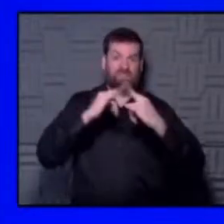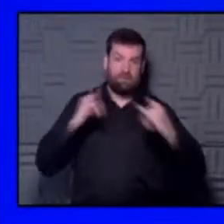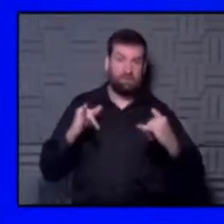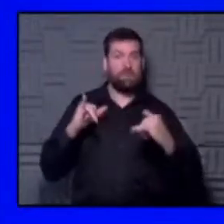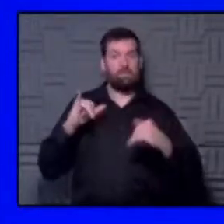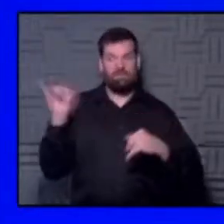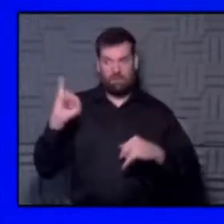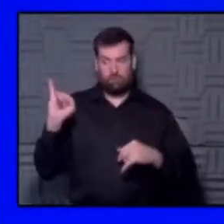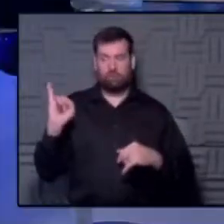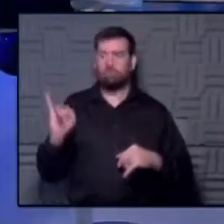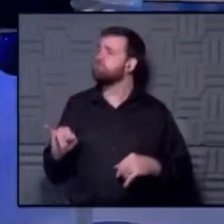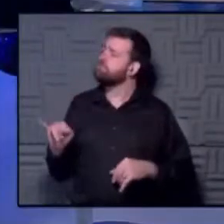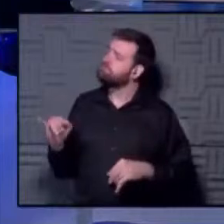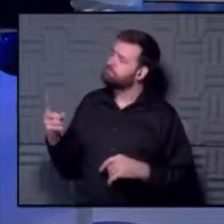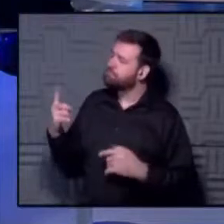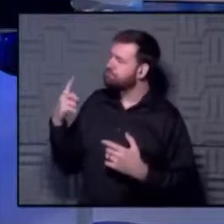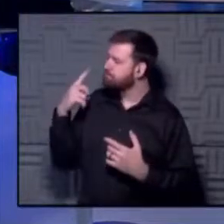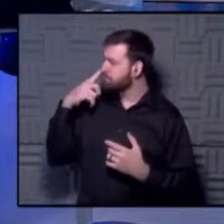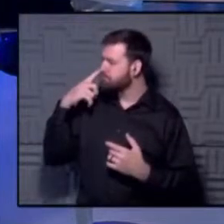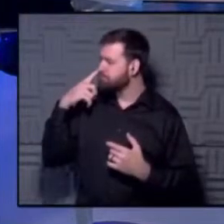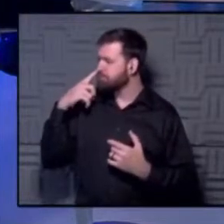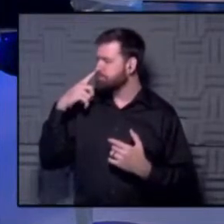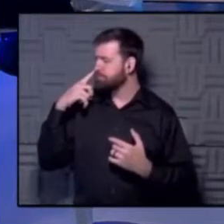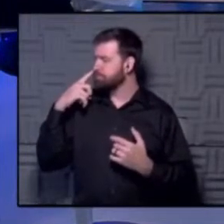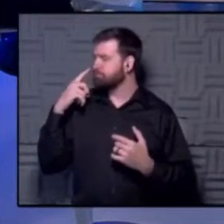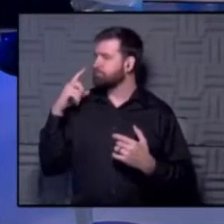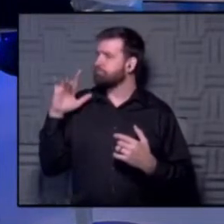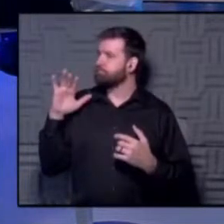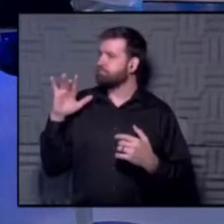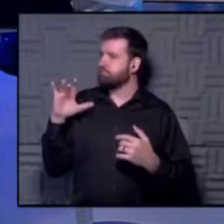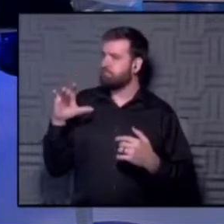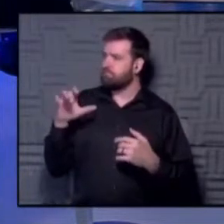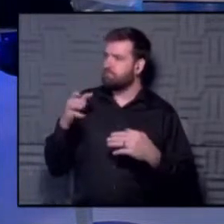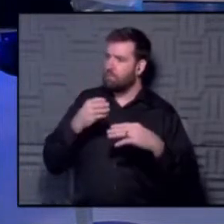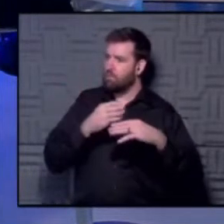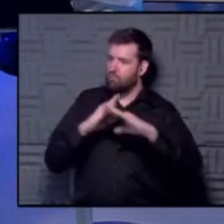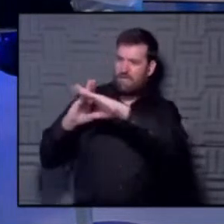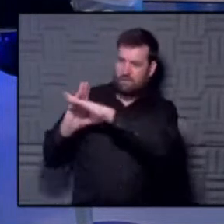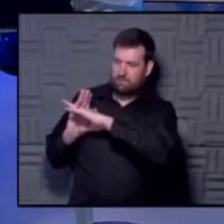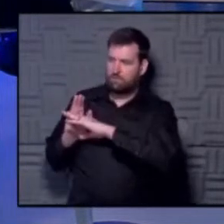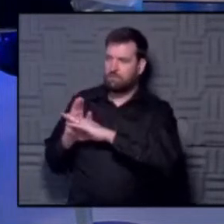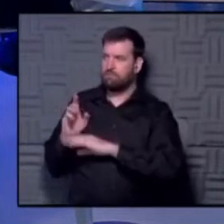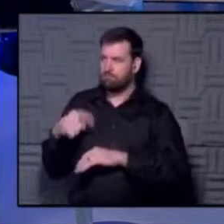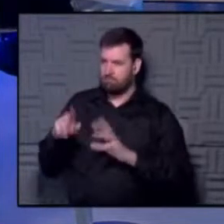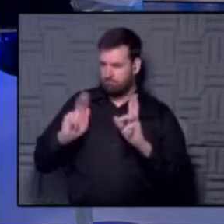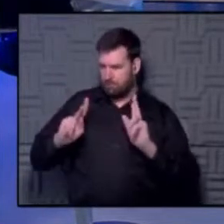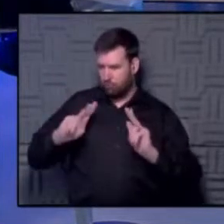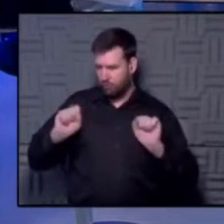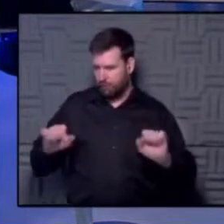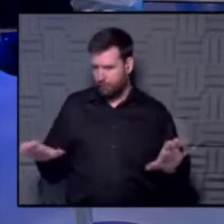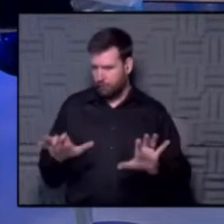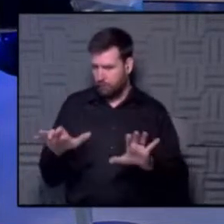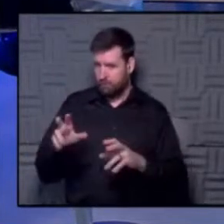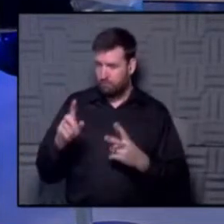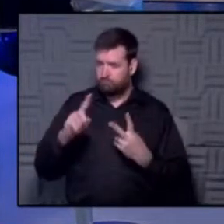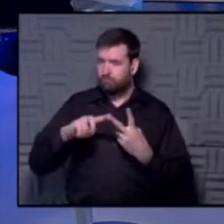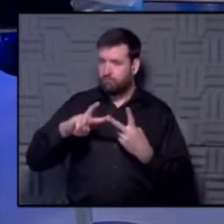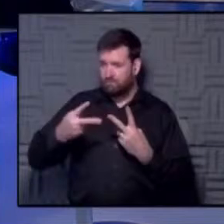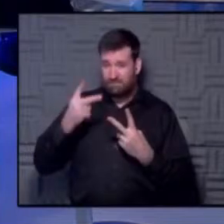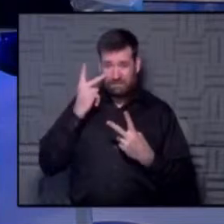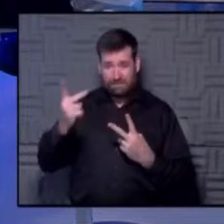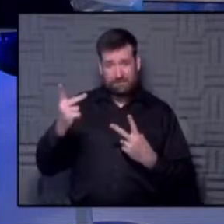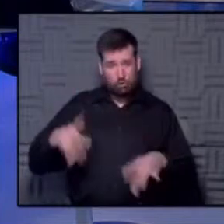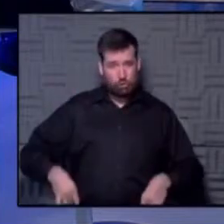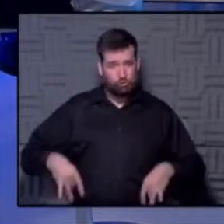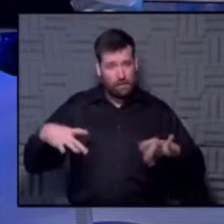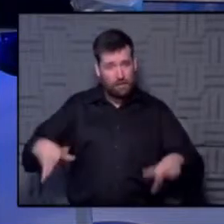2 infections. And what do you think as far as any other preventative measures people can take, number one? Number two, have you seen anything from